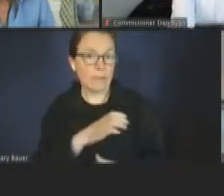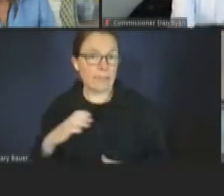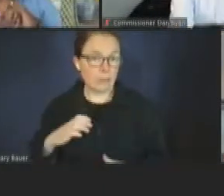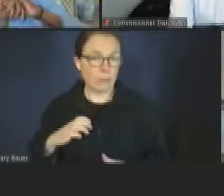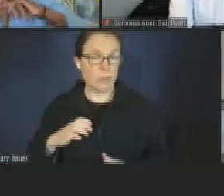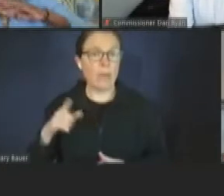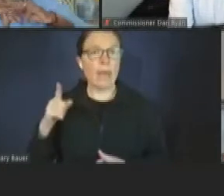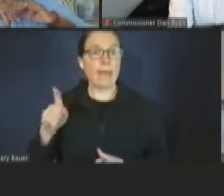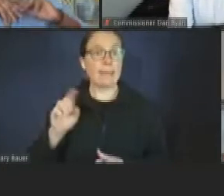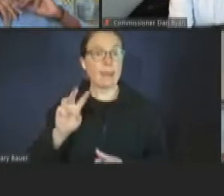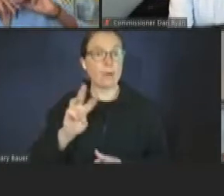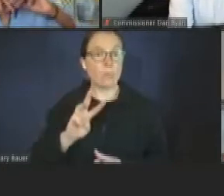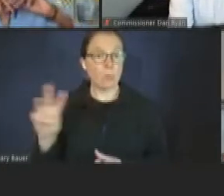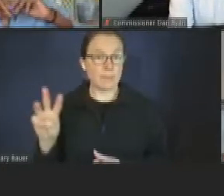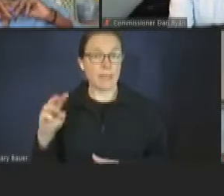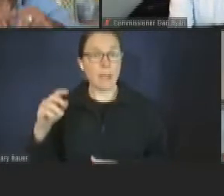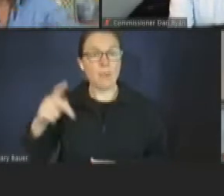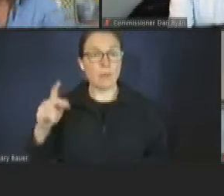website,